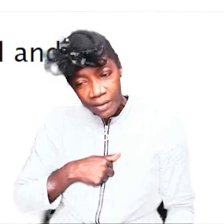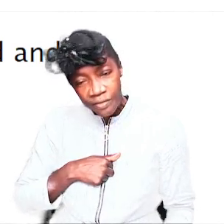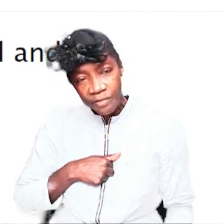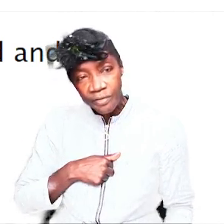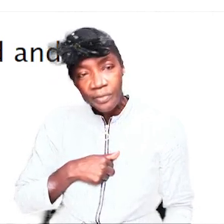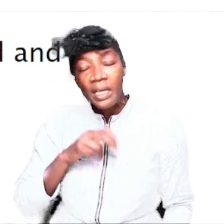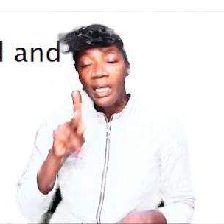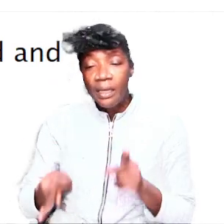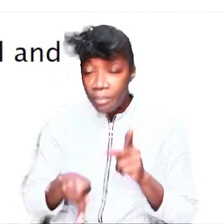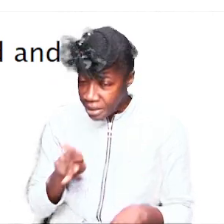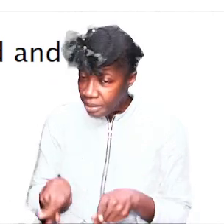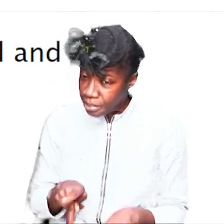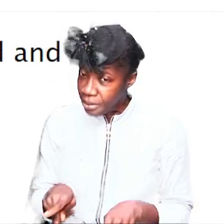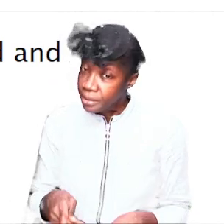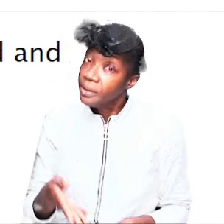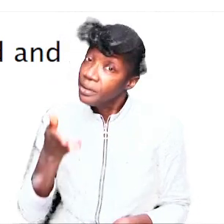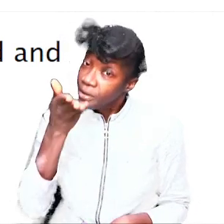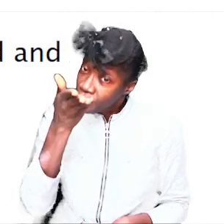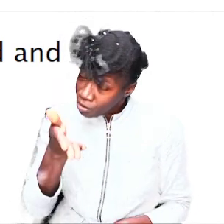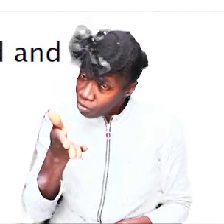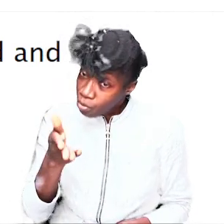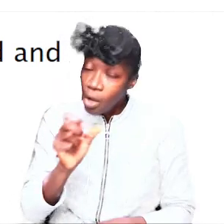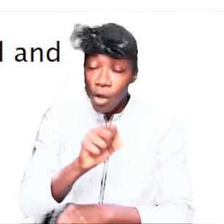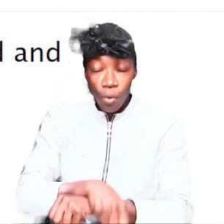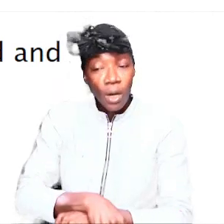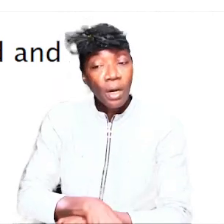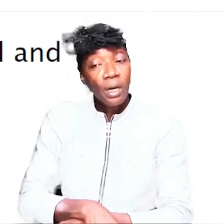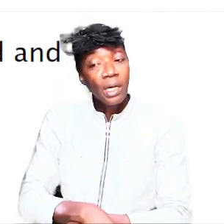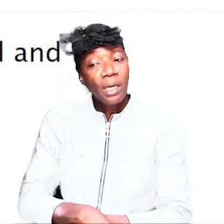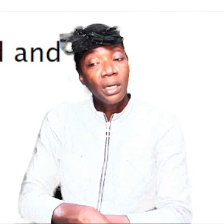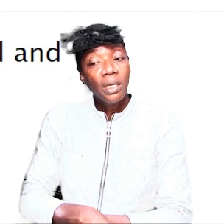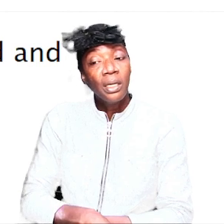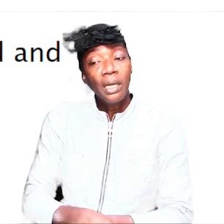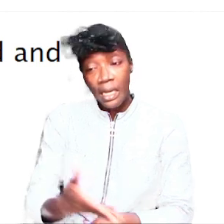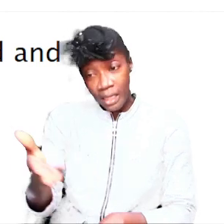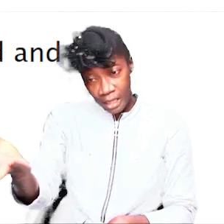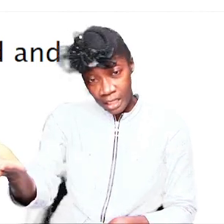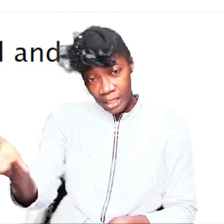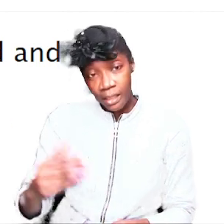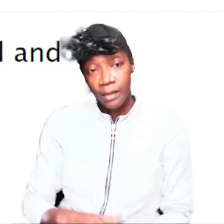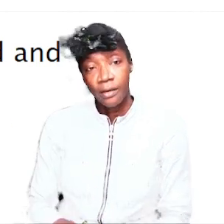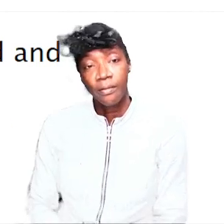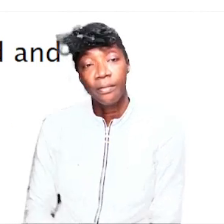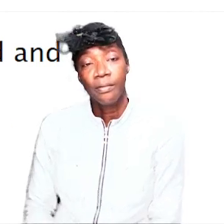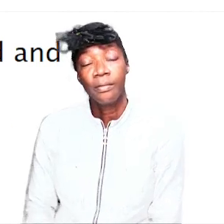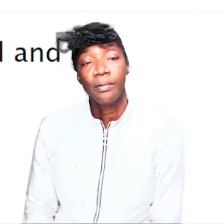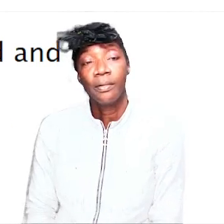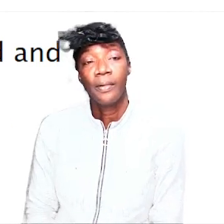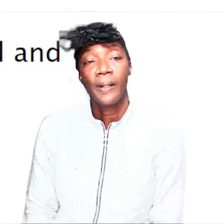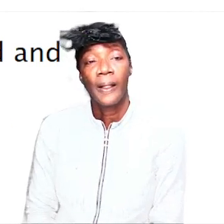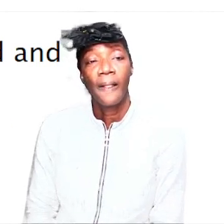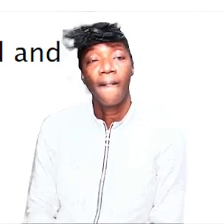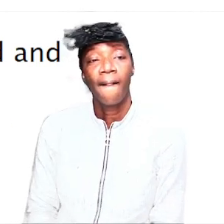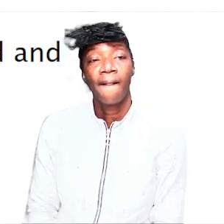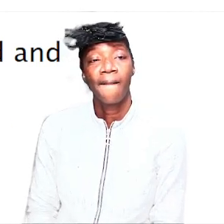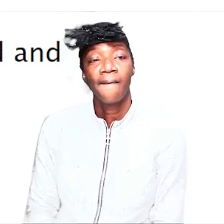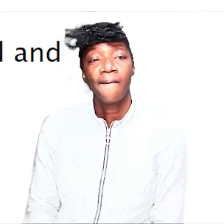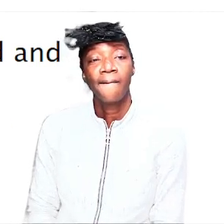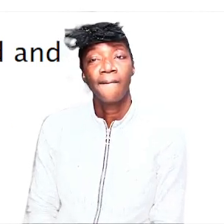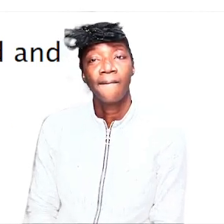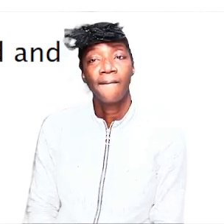if we operate like this, we are just